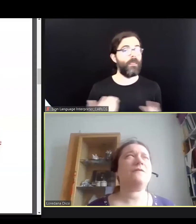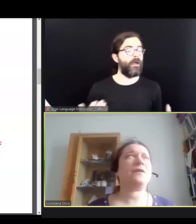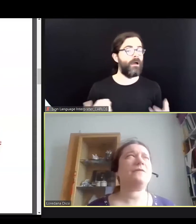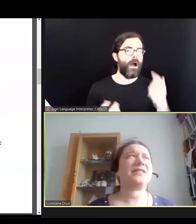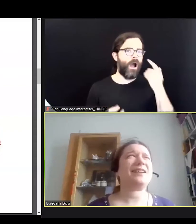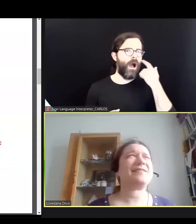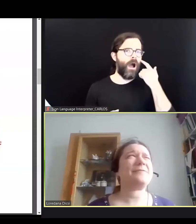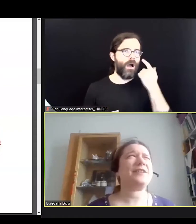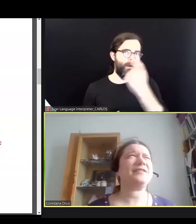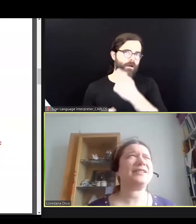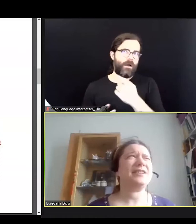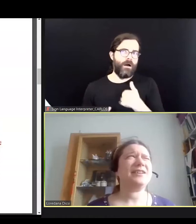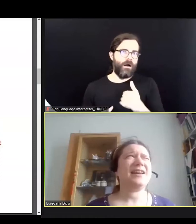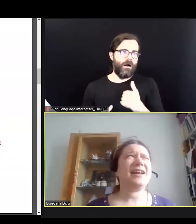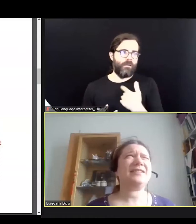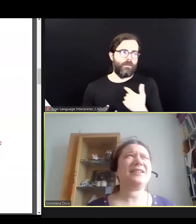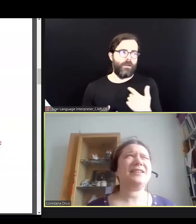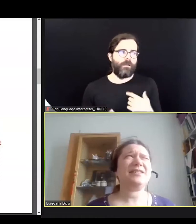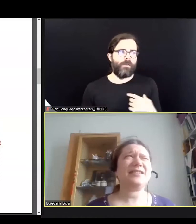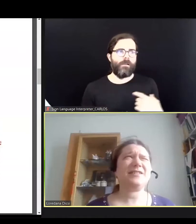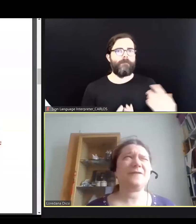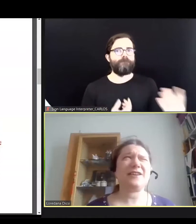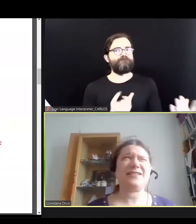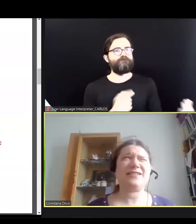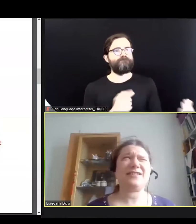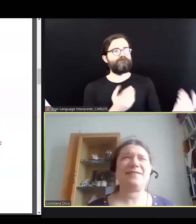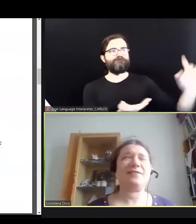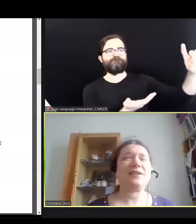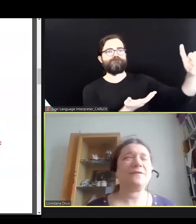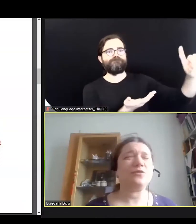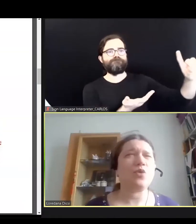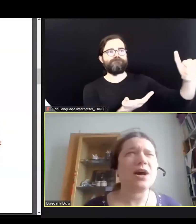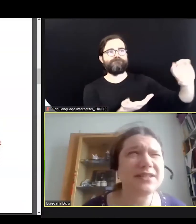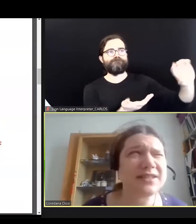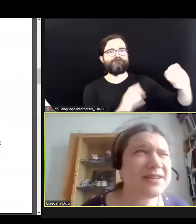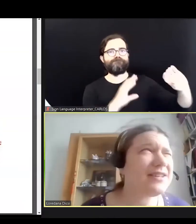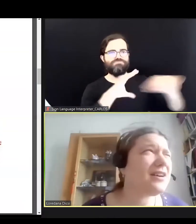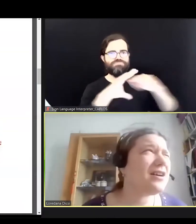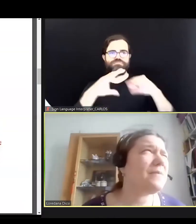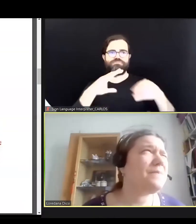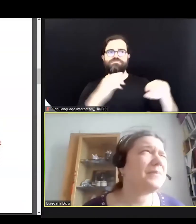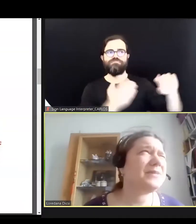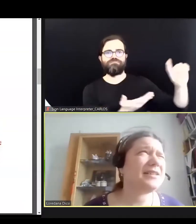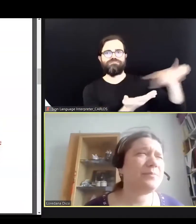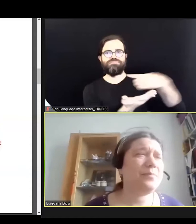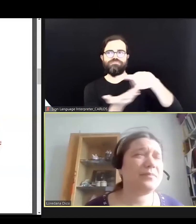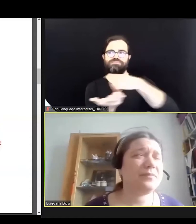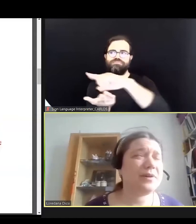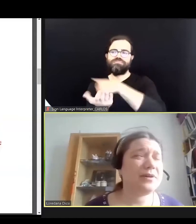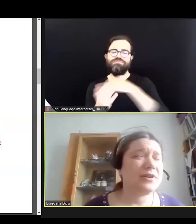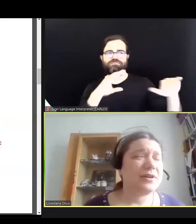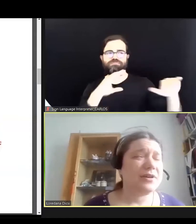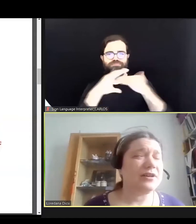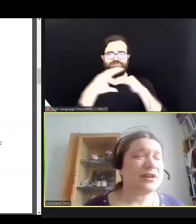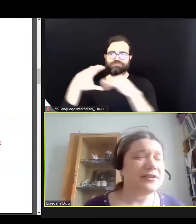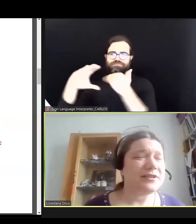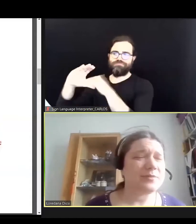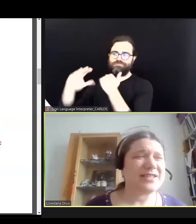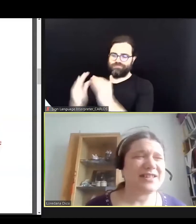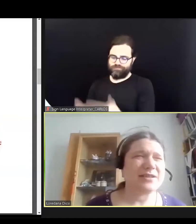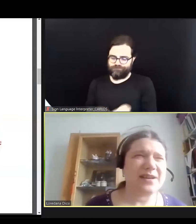to find the things? Is the video player, because my teacher sent me, I have